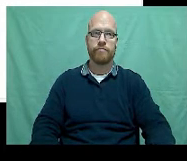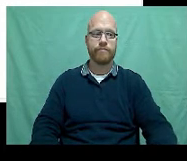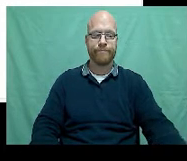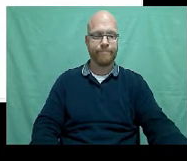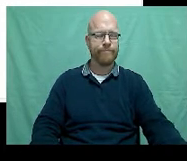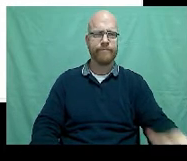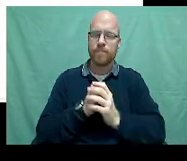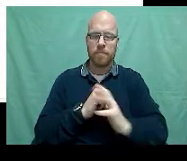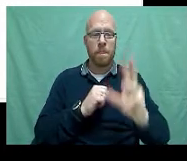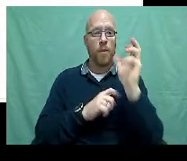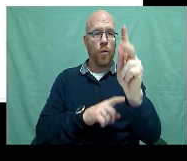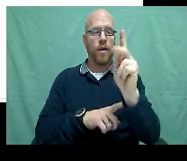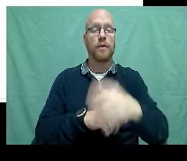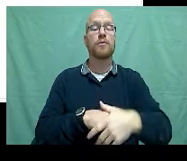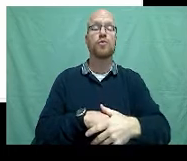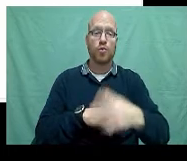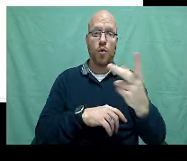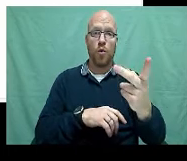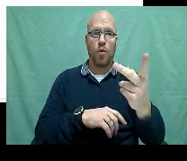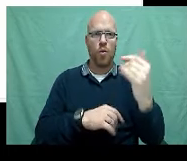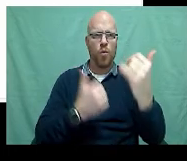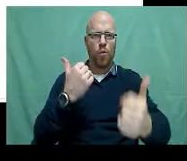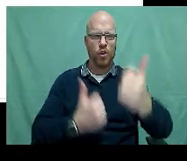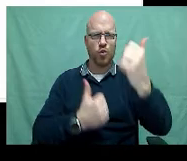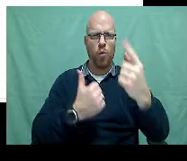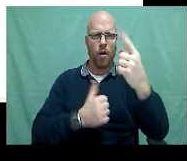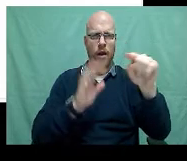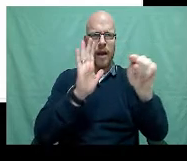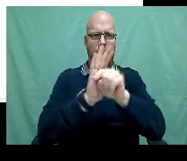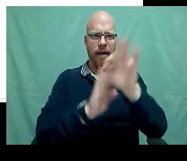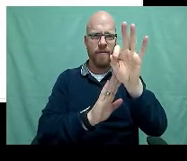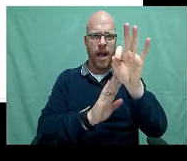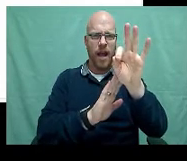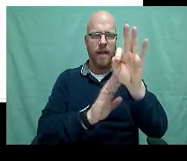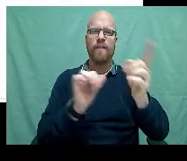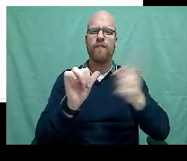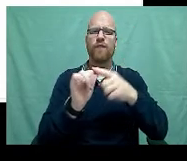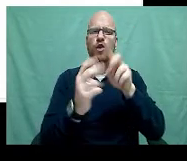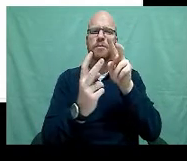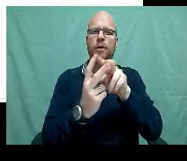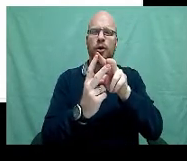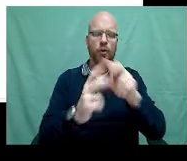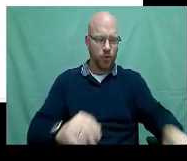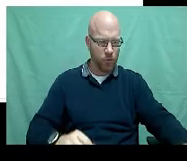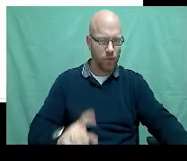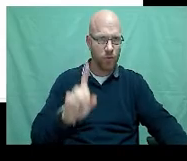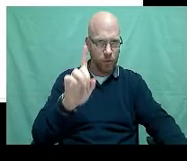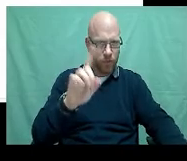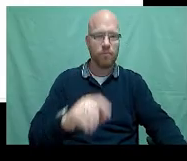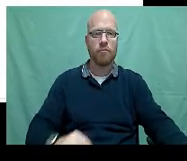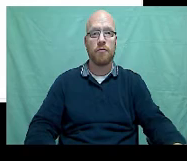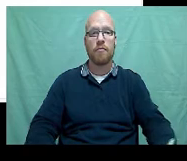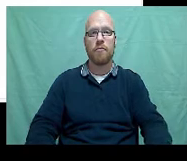Okay. So now, which one works out to be negative 9? It's our first pair.